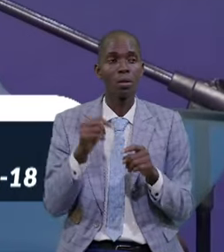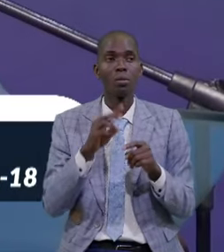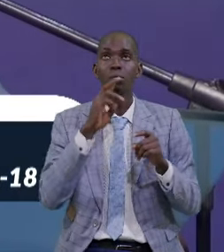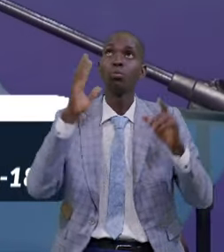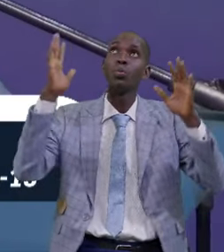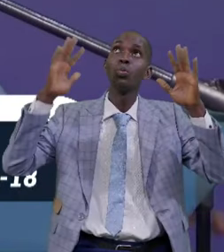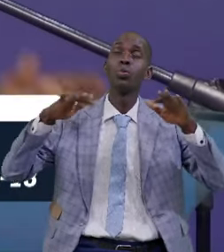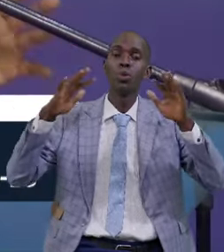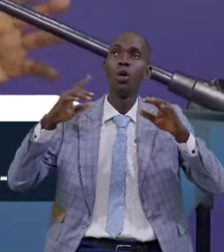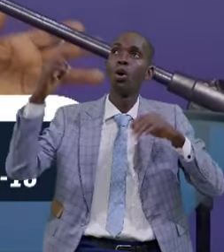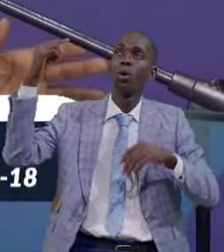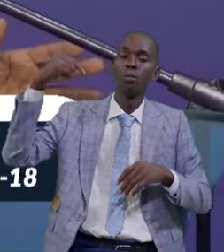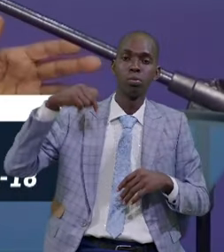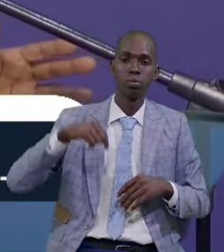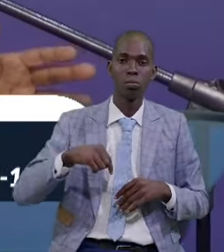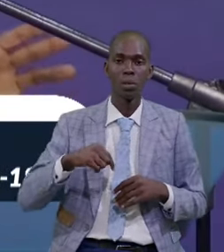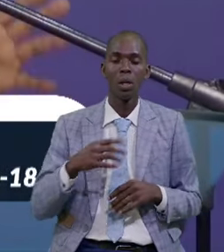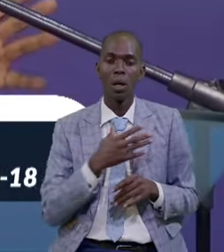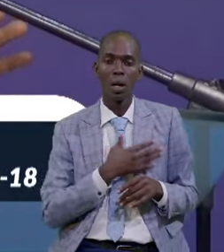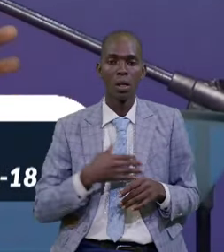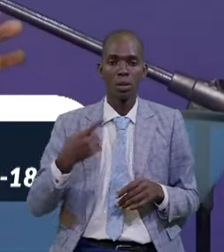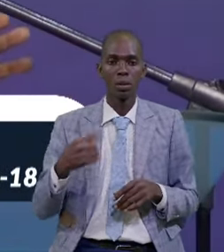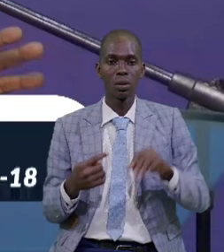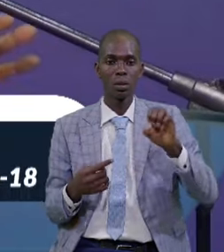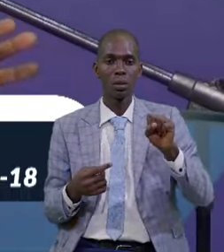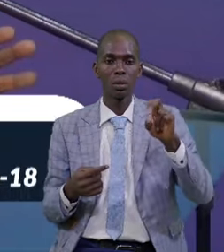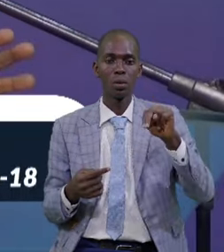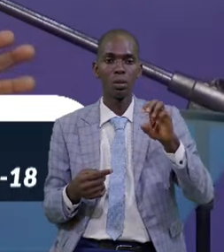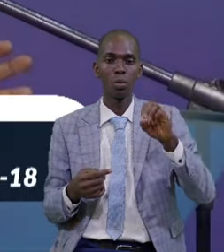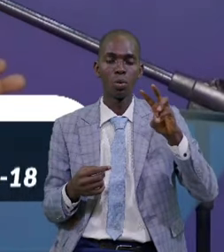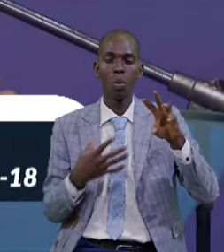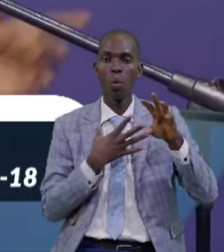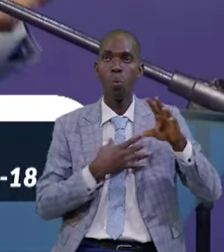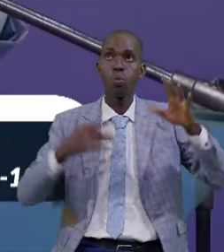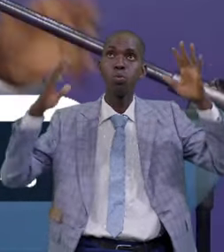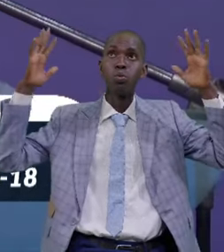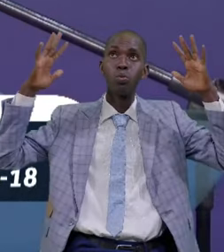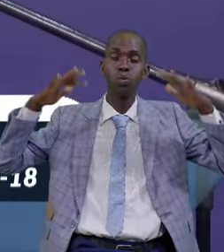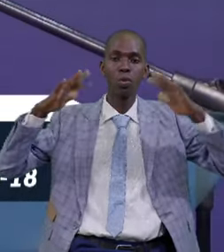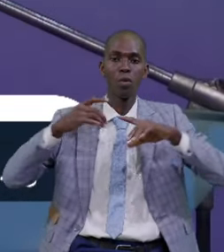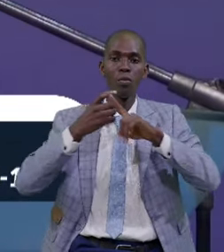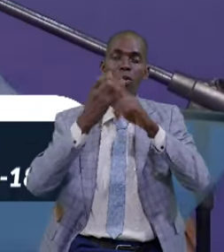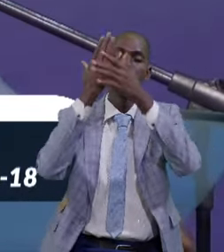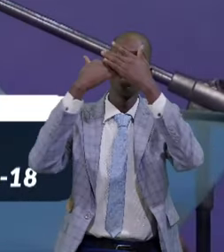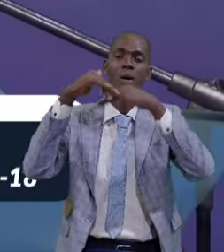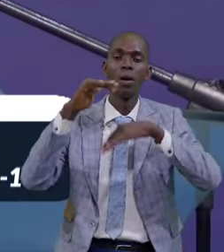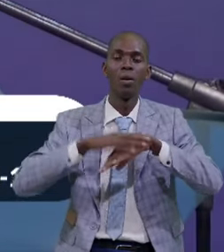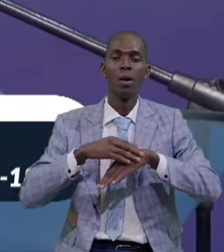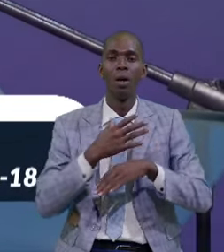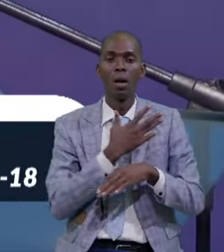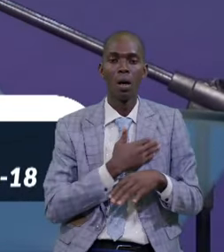down, and the snow from heaven, and returneth